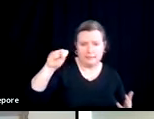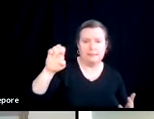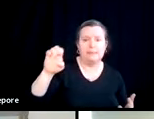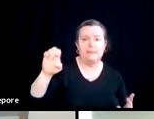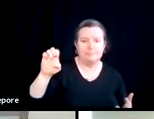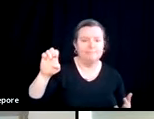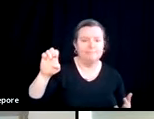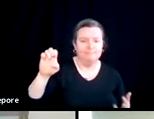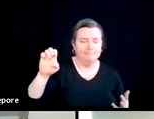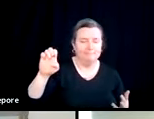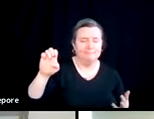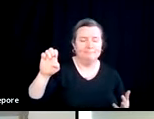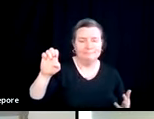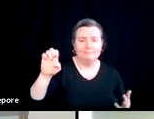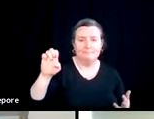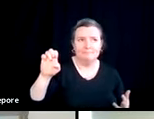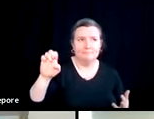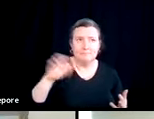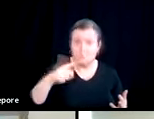Elise, you there?